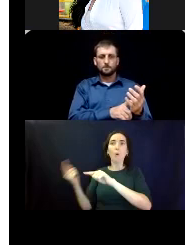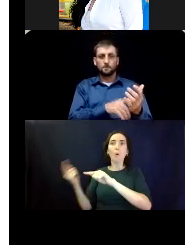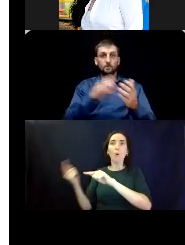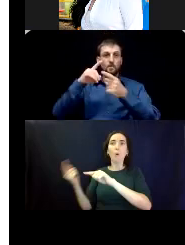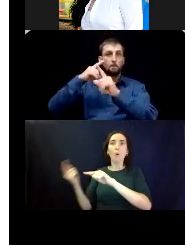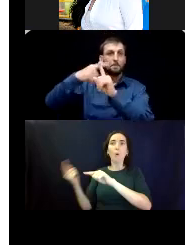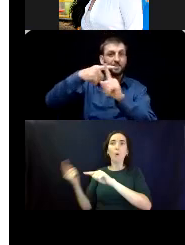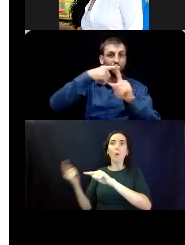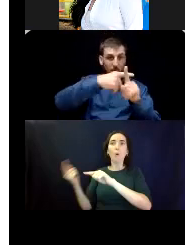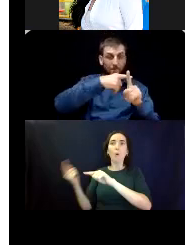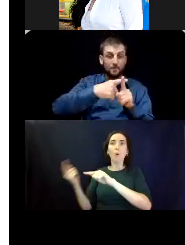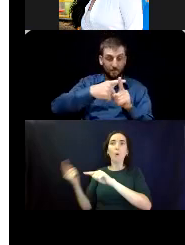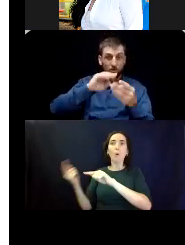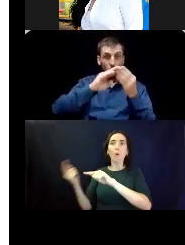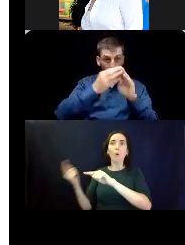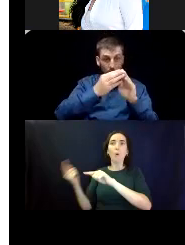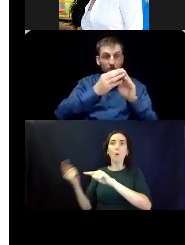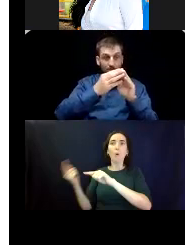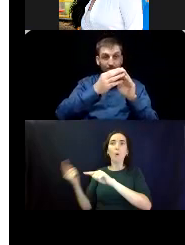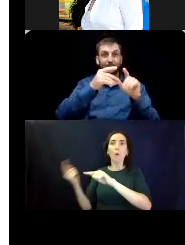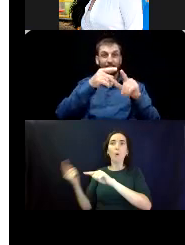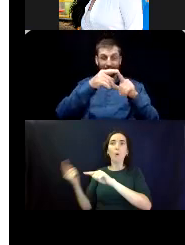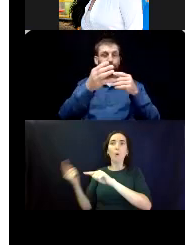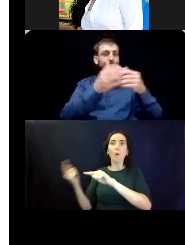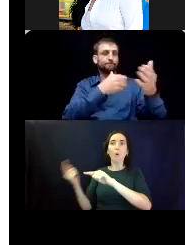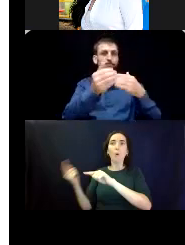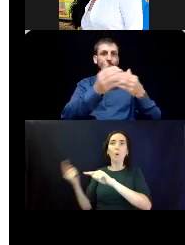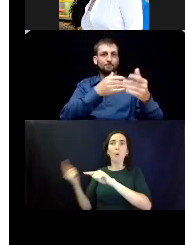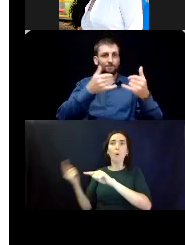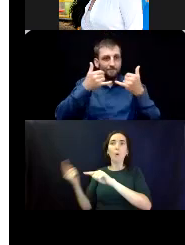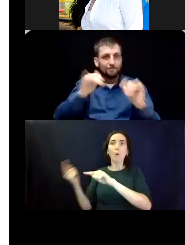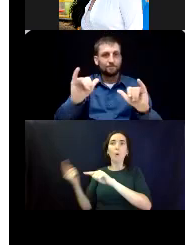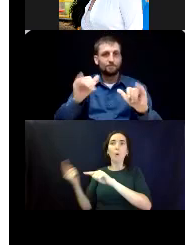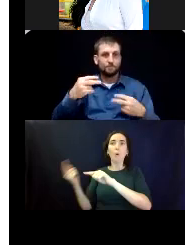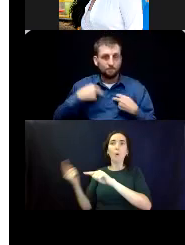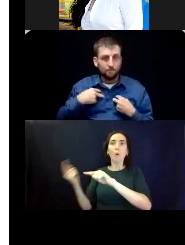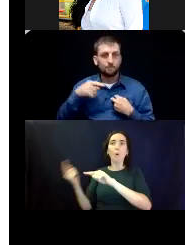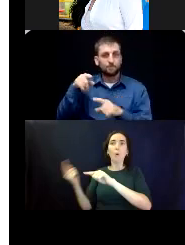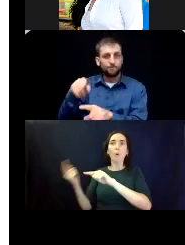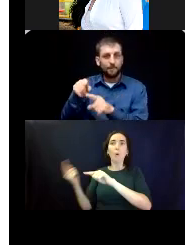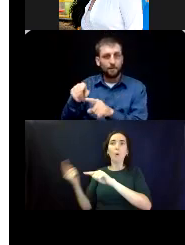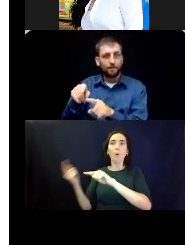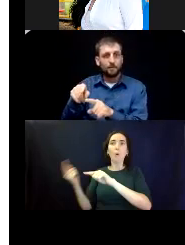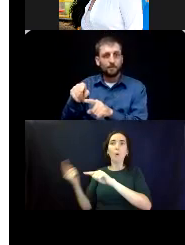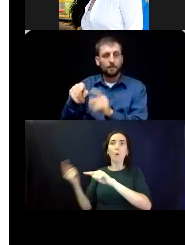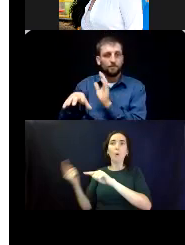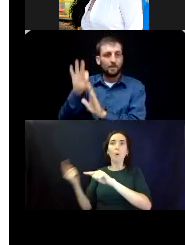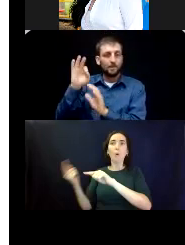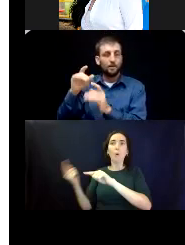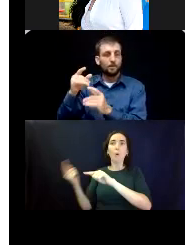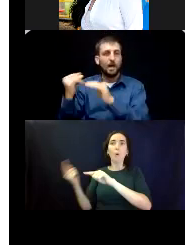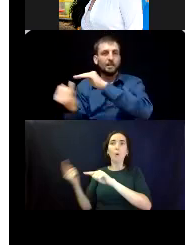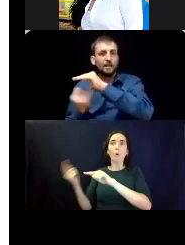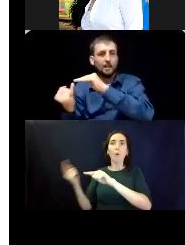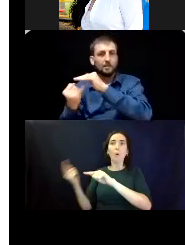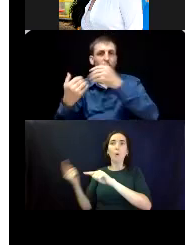of segregation, isolation, and forced helplessness have defined the way that mainstream society interacts